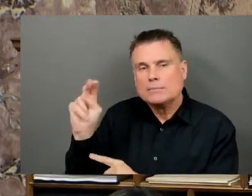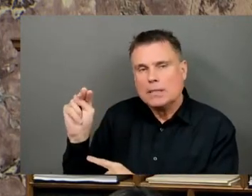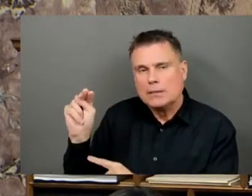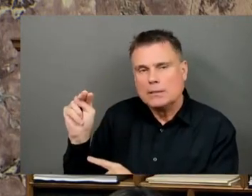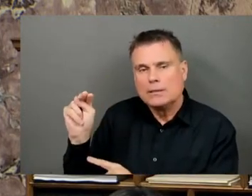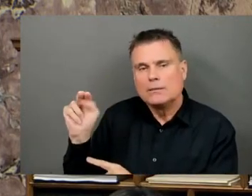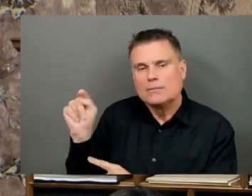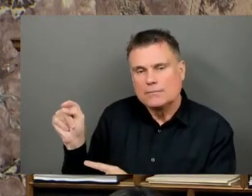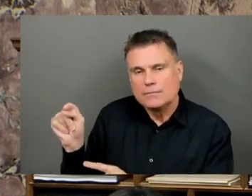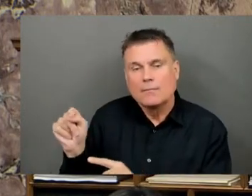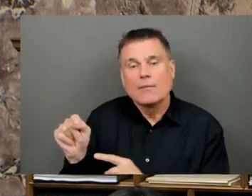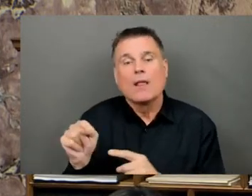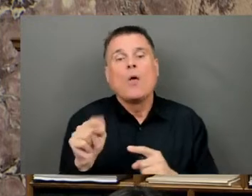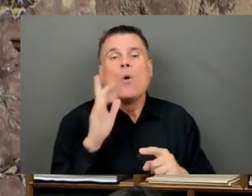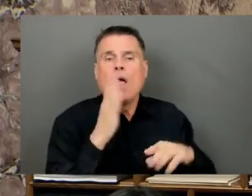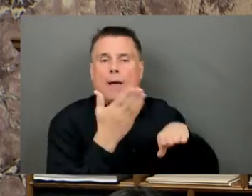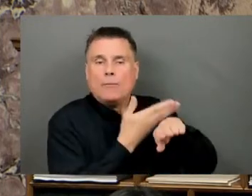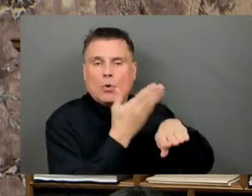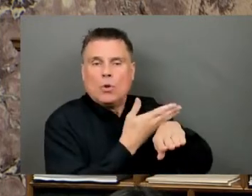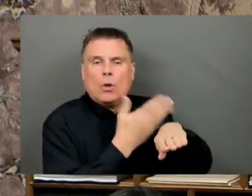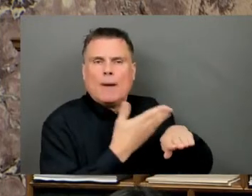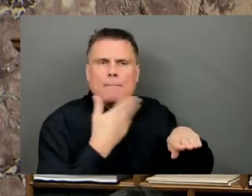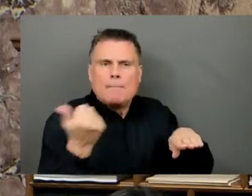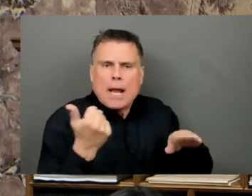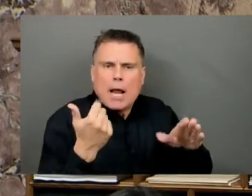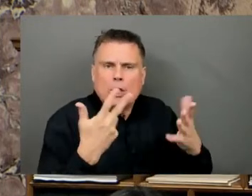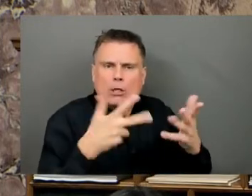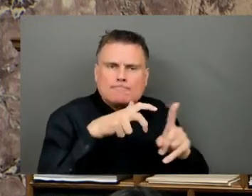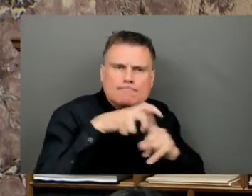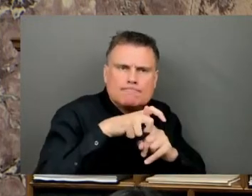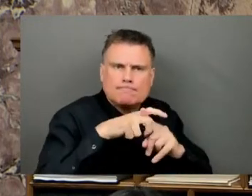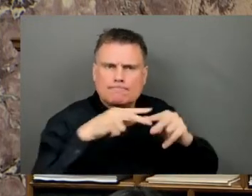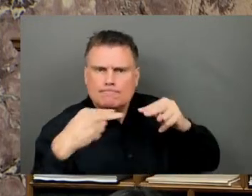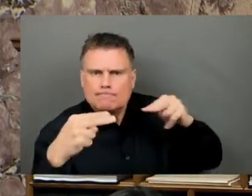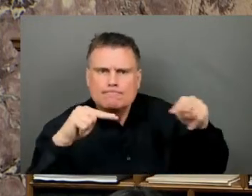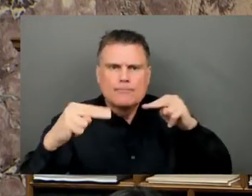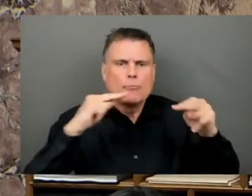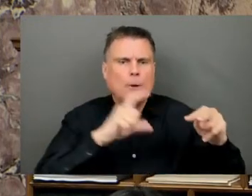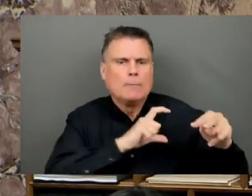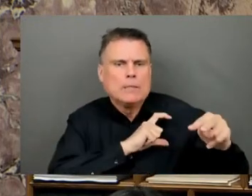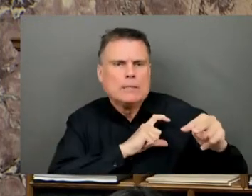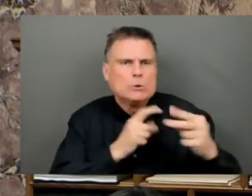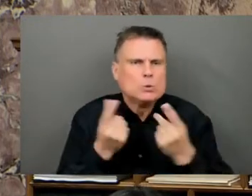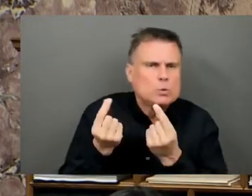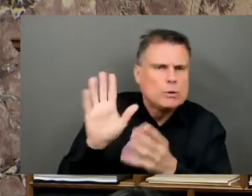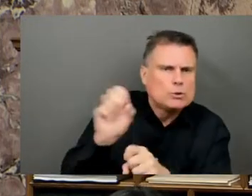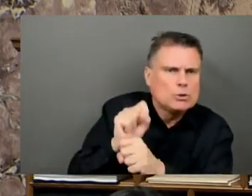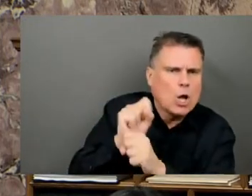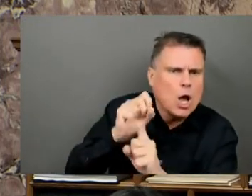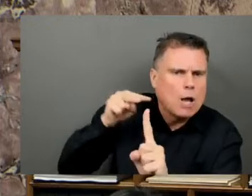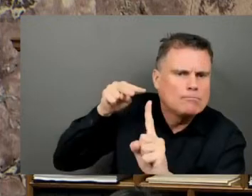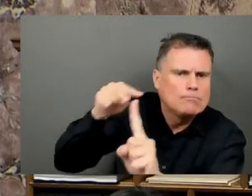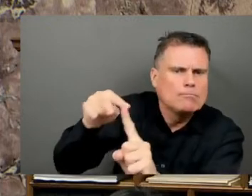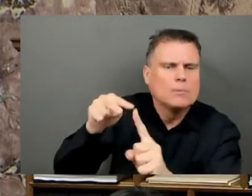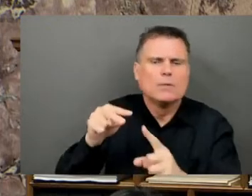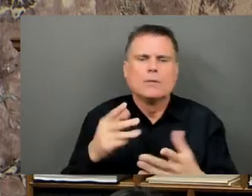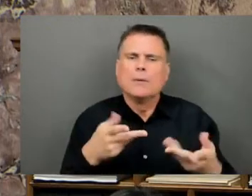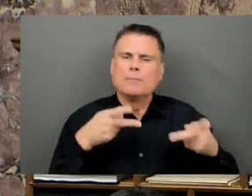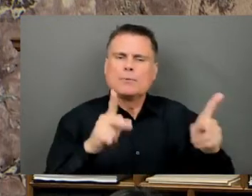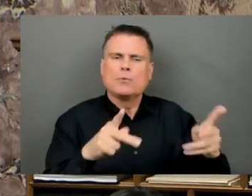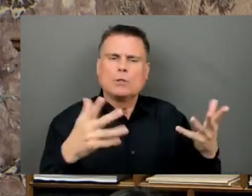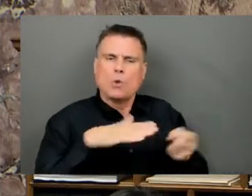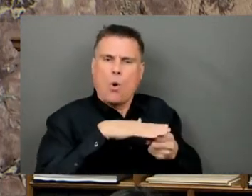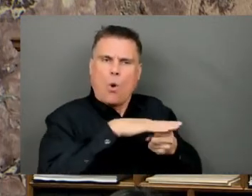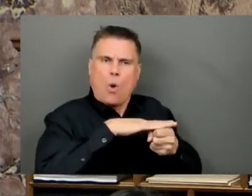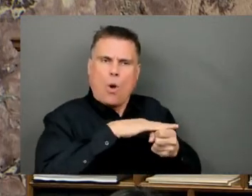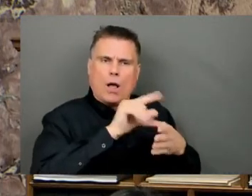superintendents, including allowing local governments to determine who their representative will be on their police board, and will allow members of the